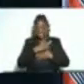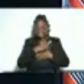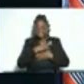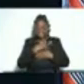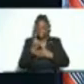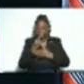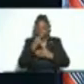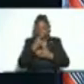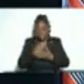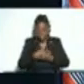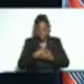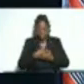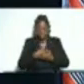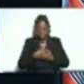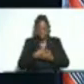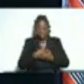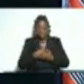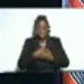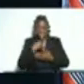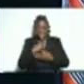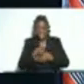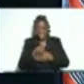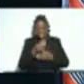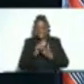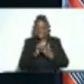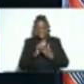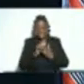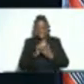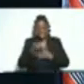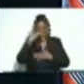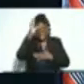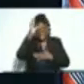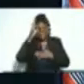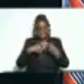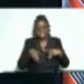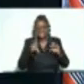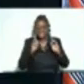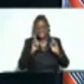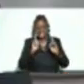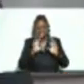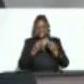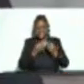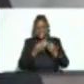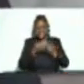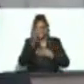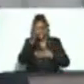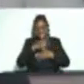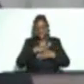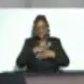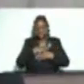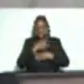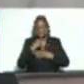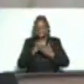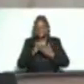his only daughter Camille Gomez Jones remarked, as she attested to her father's dedication as a family man. My father faithfully served